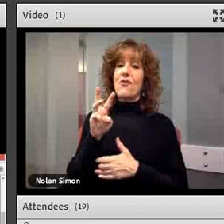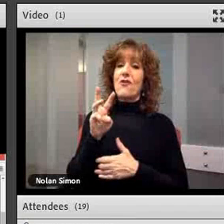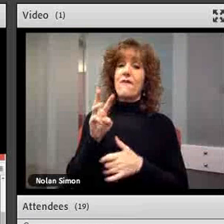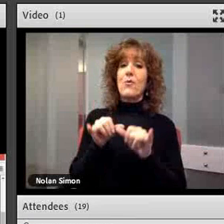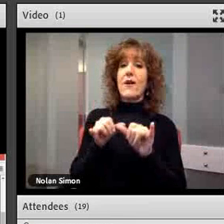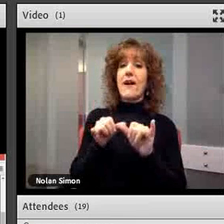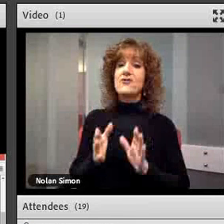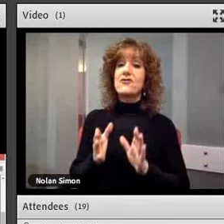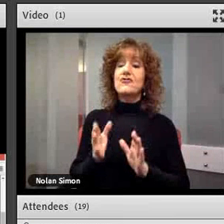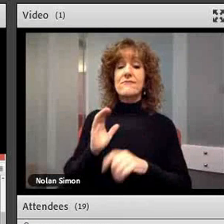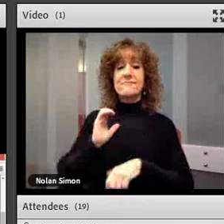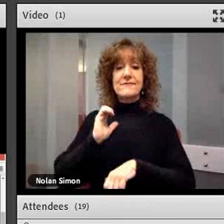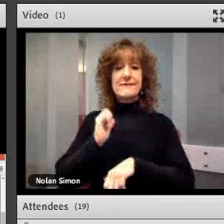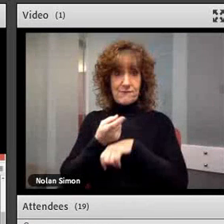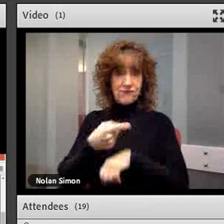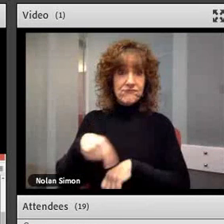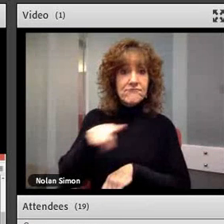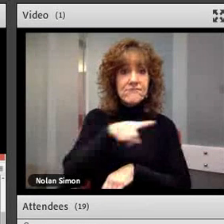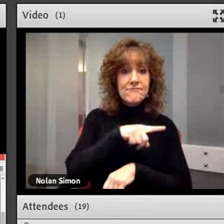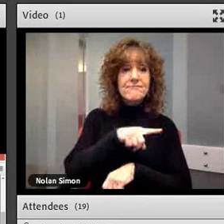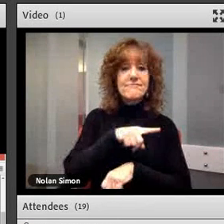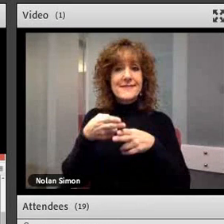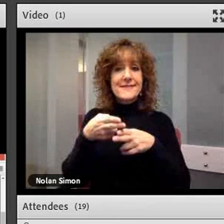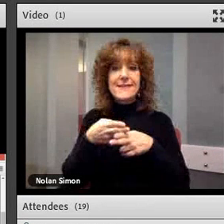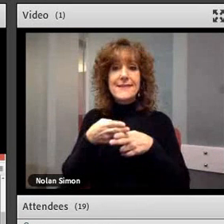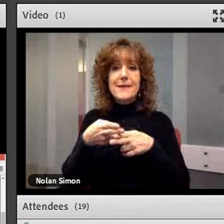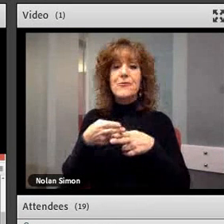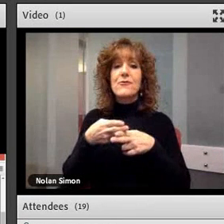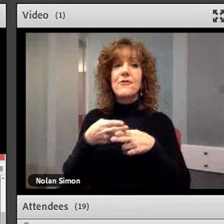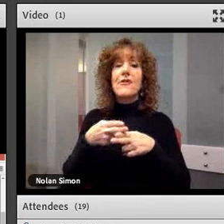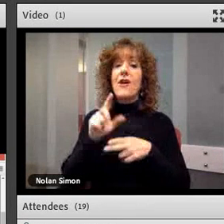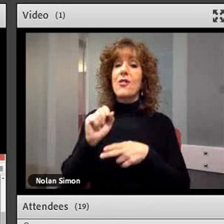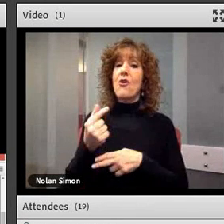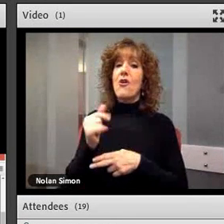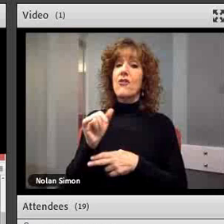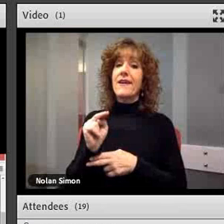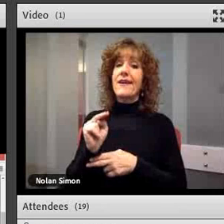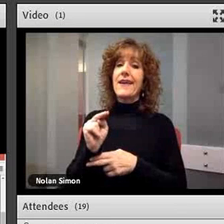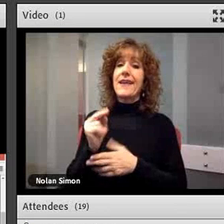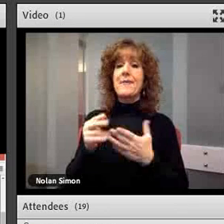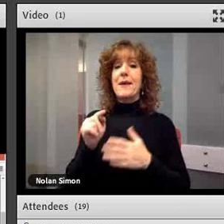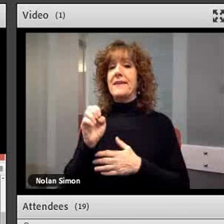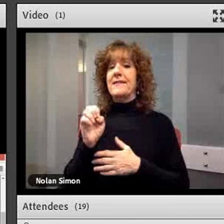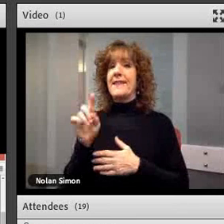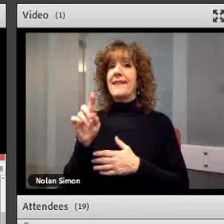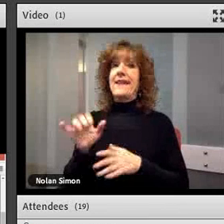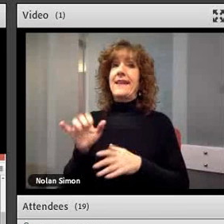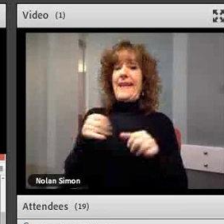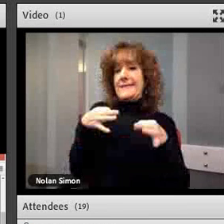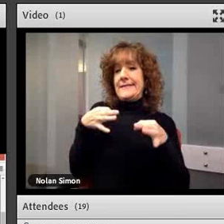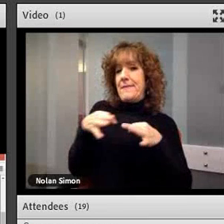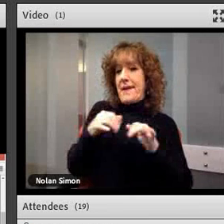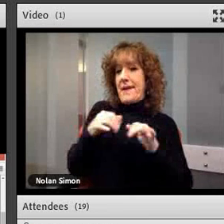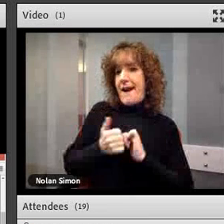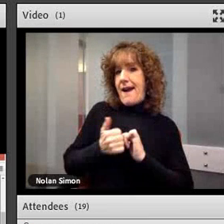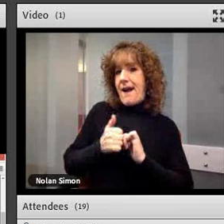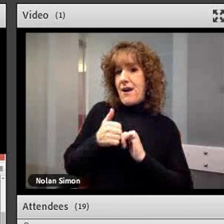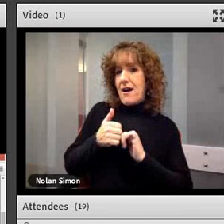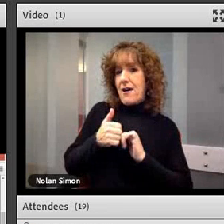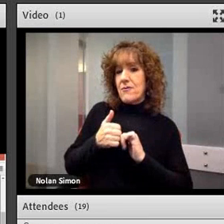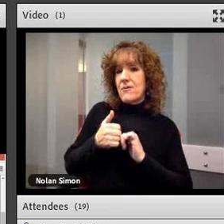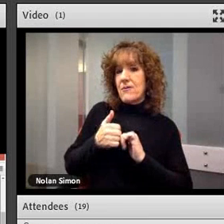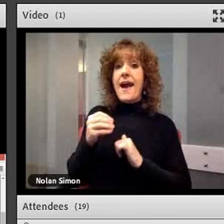you all up with a temporary login. Maybe Teddy can explain that, and also some other things that